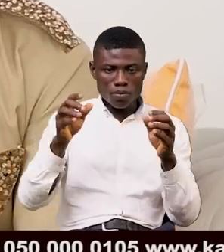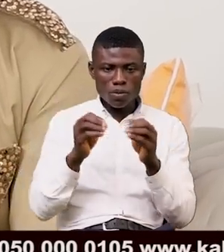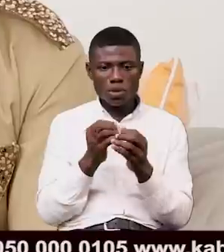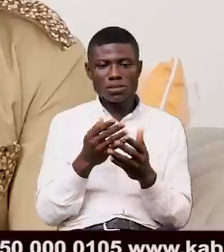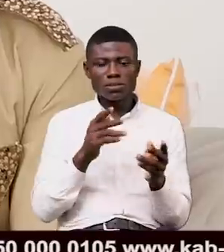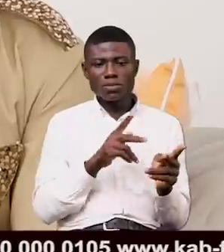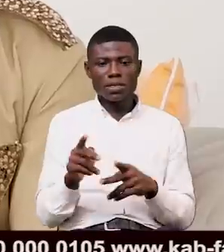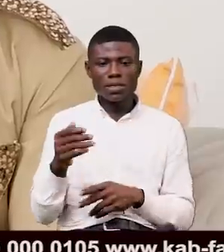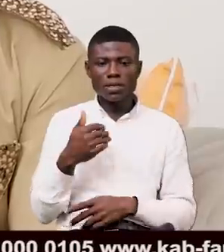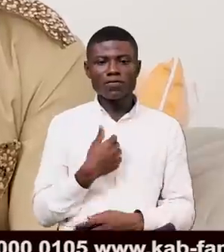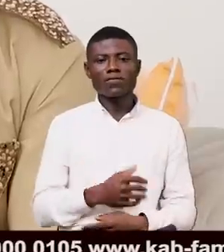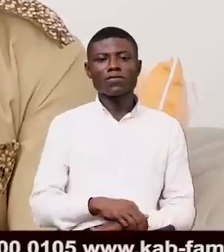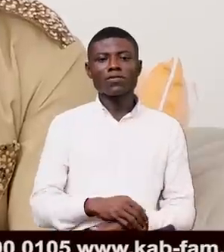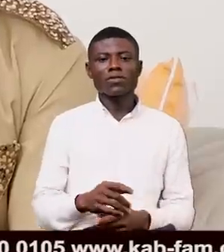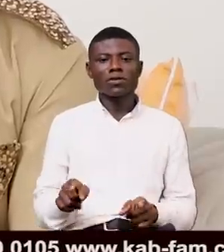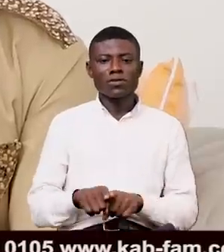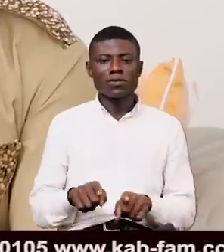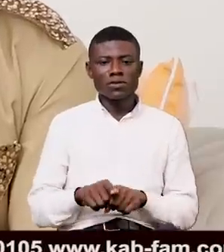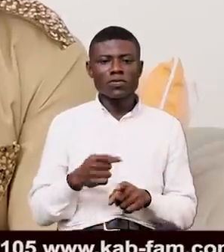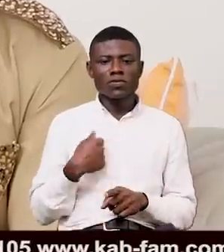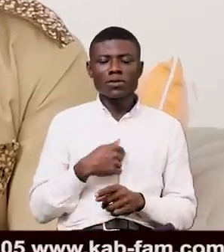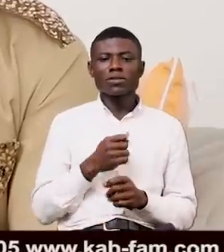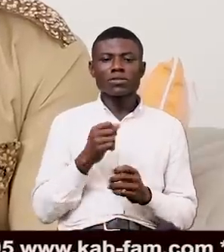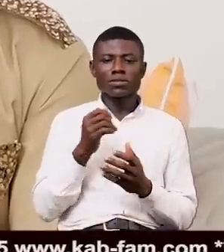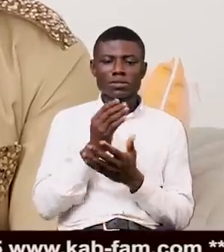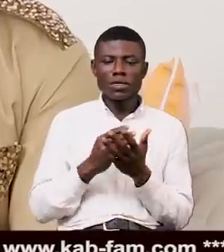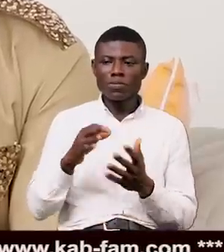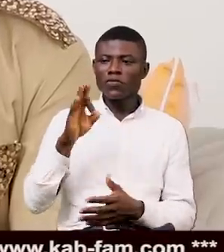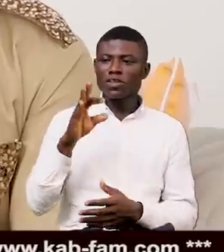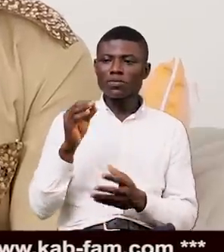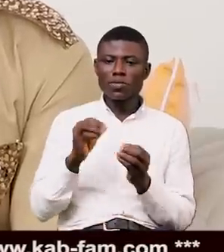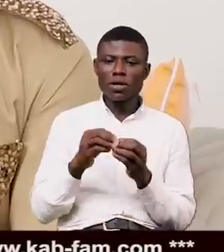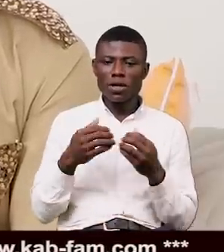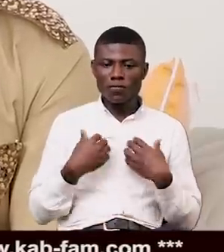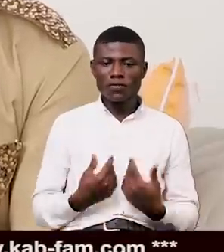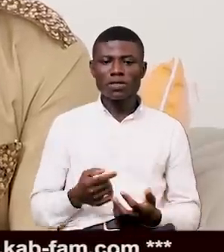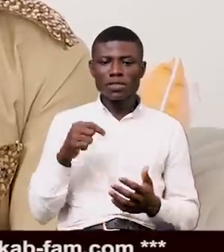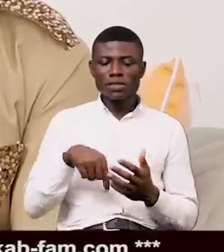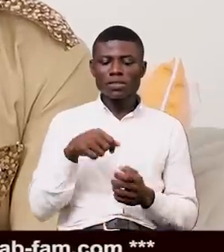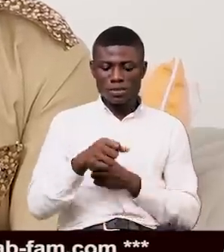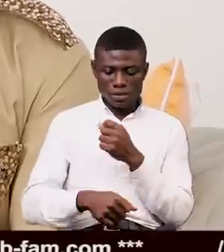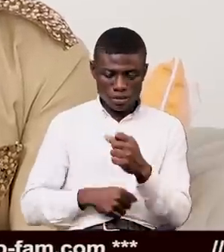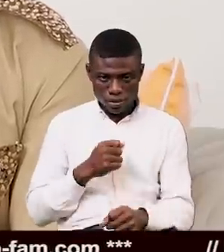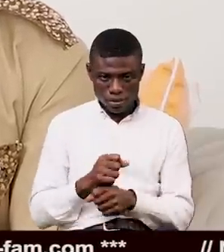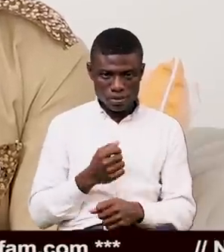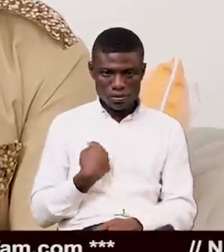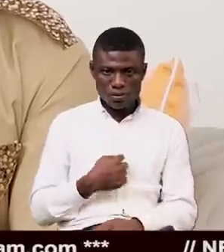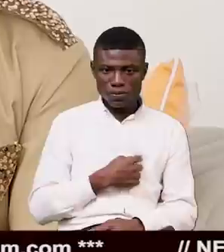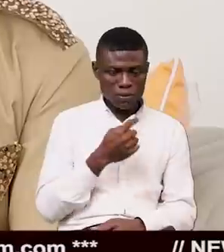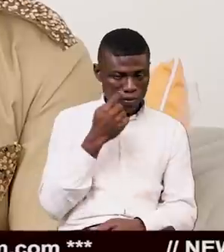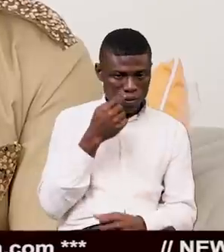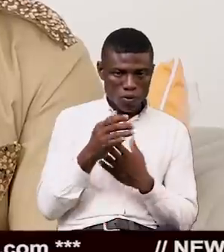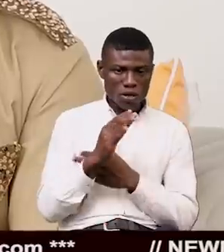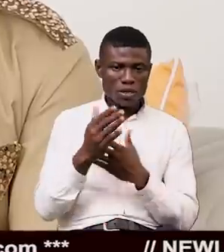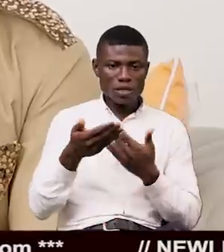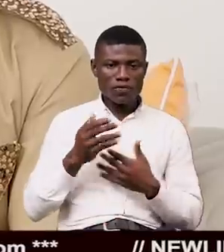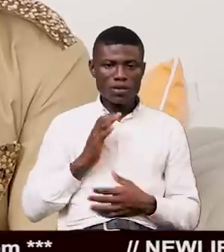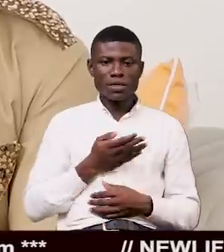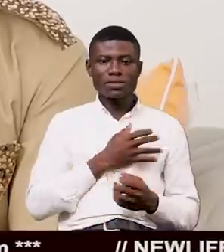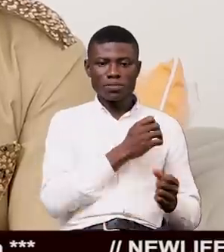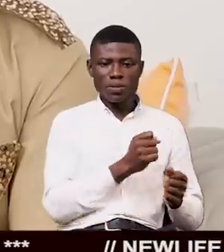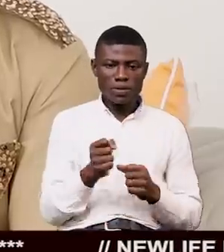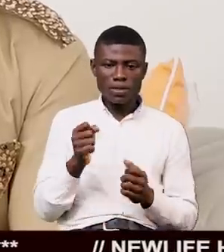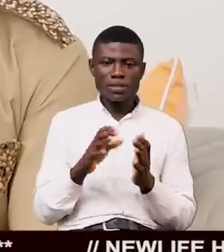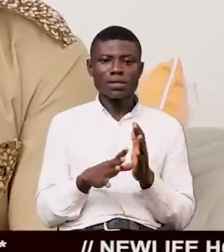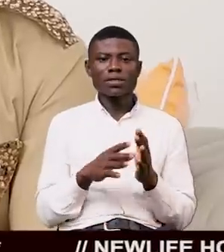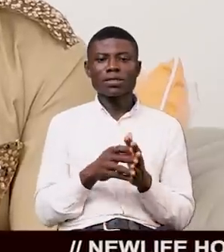brave. Okay. Yet be brain so Google social media. And a few way dear. Ye hwe nyame se obema ya hoden na saa